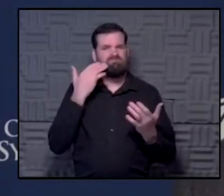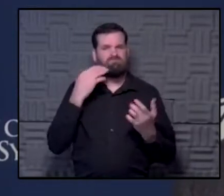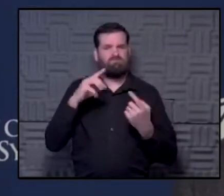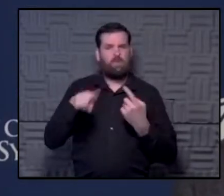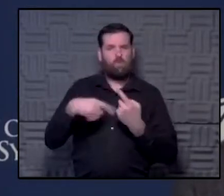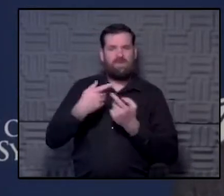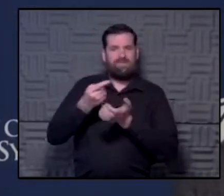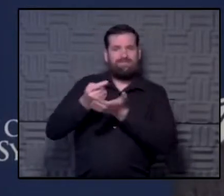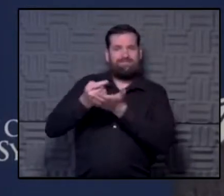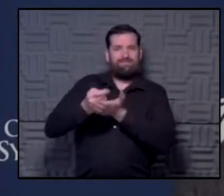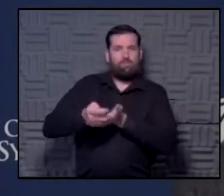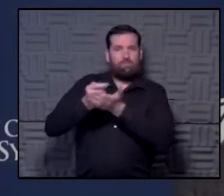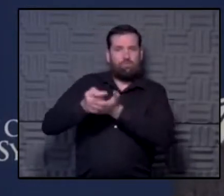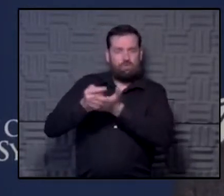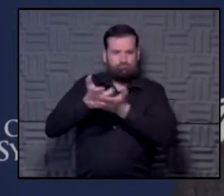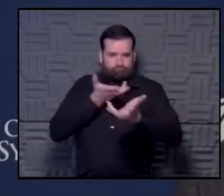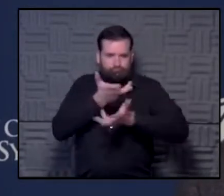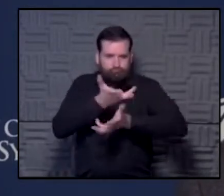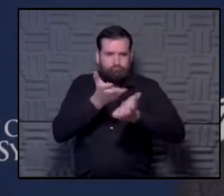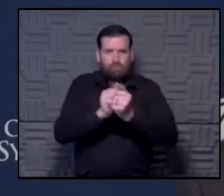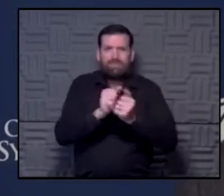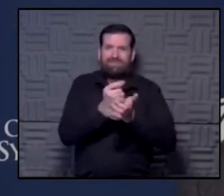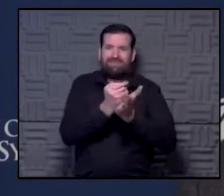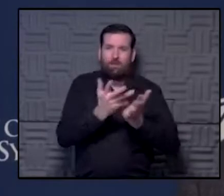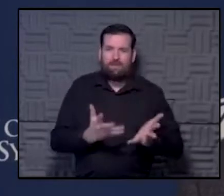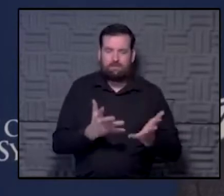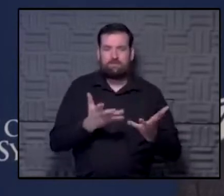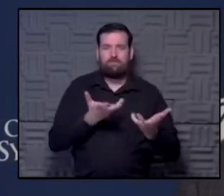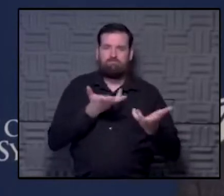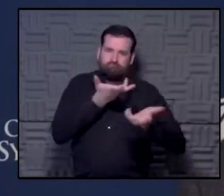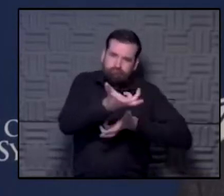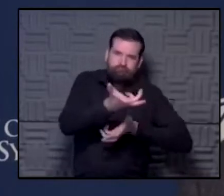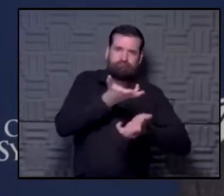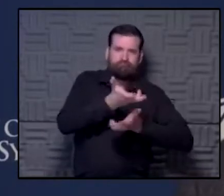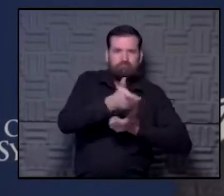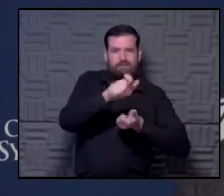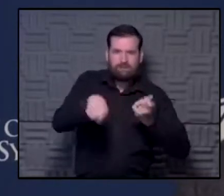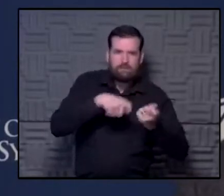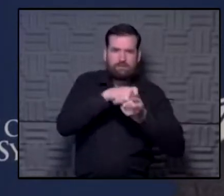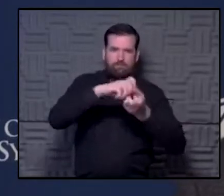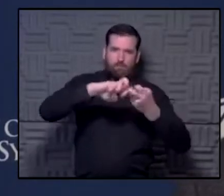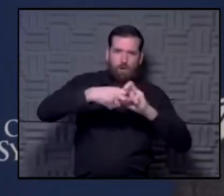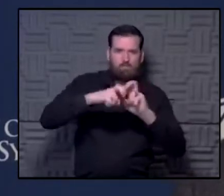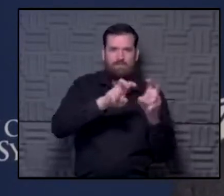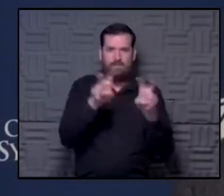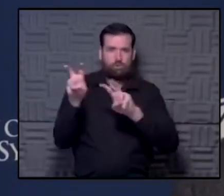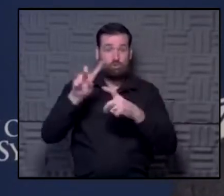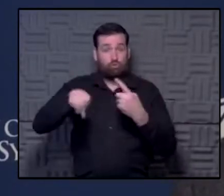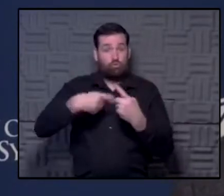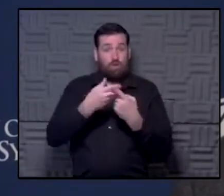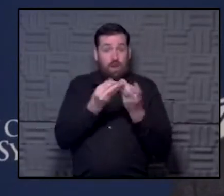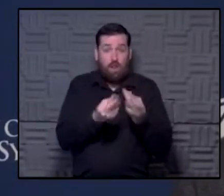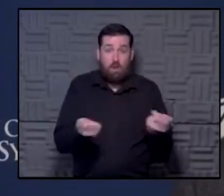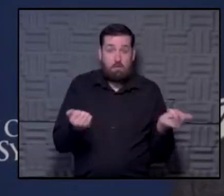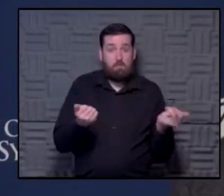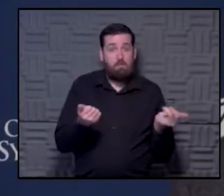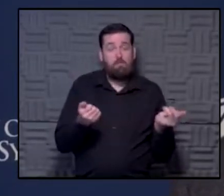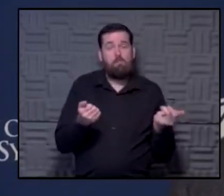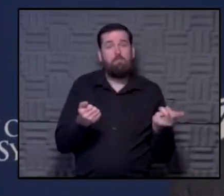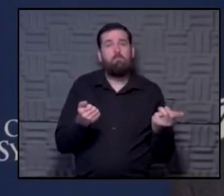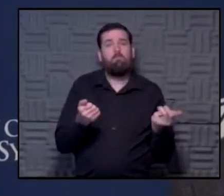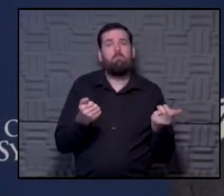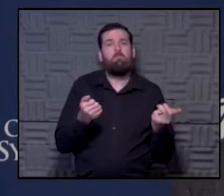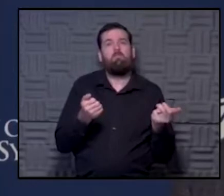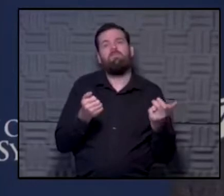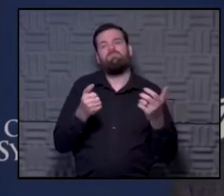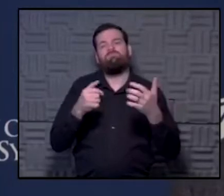therapeutic relationship with a therapist, you work with them through a specific problem or issue, and then once that goal is met, you eventually taper off into